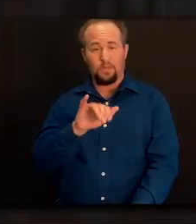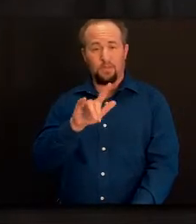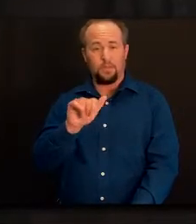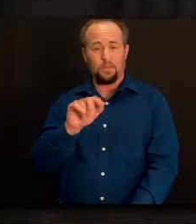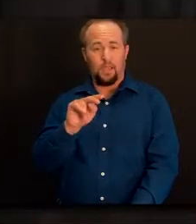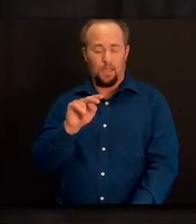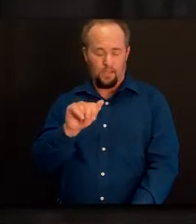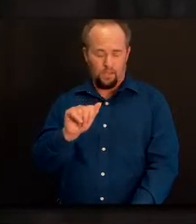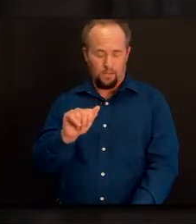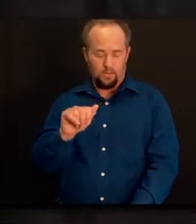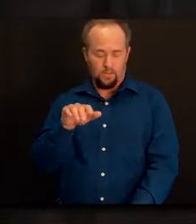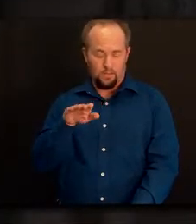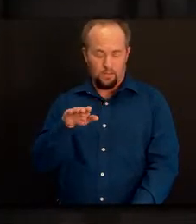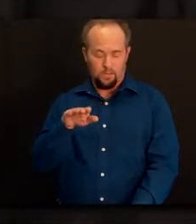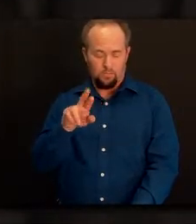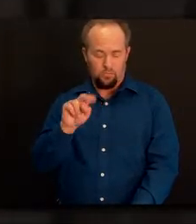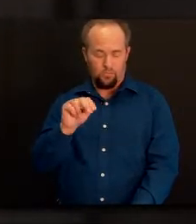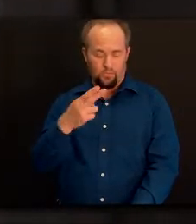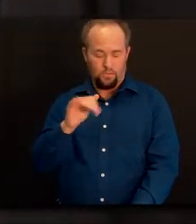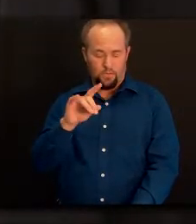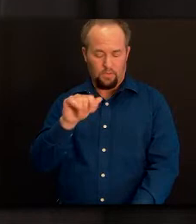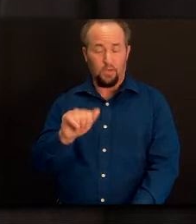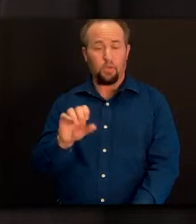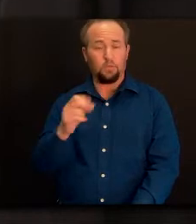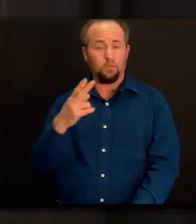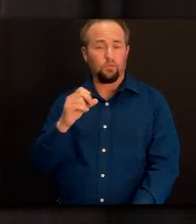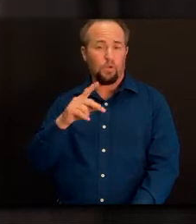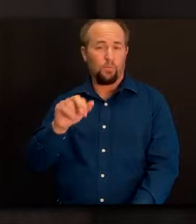Lillianne Brunhilde Schopper.